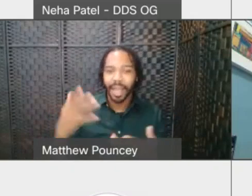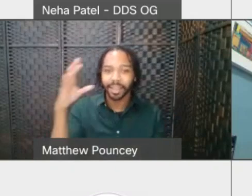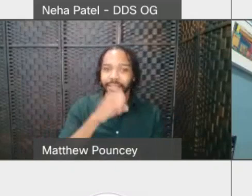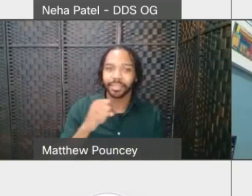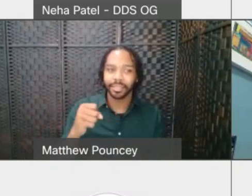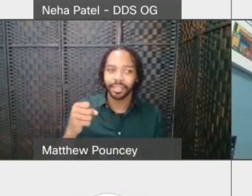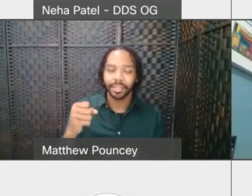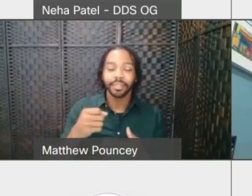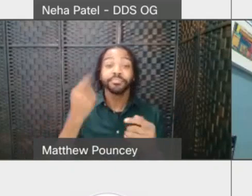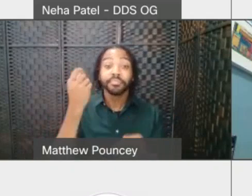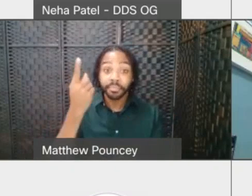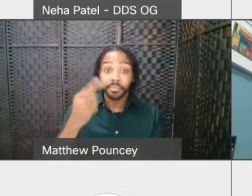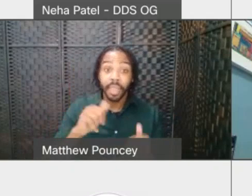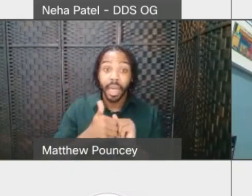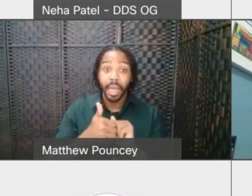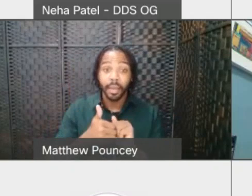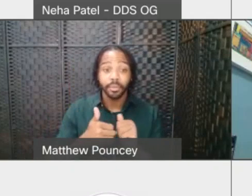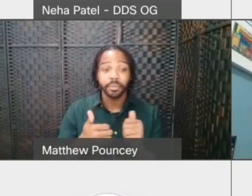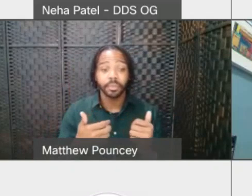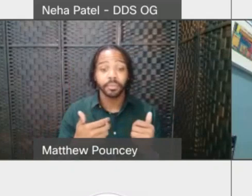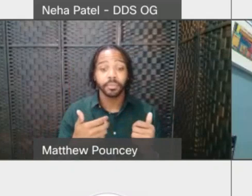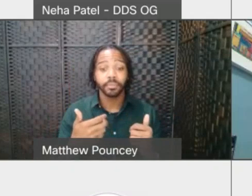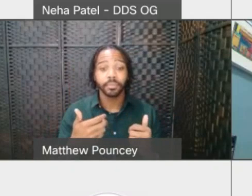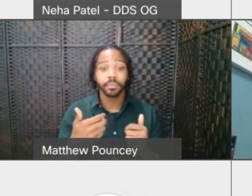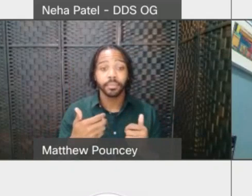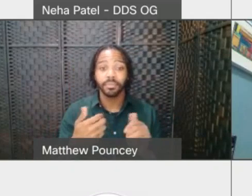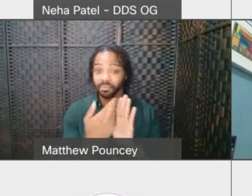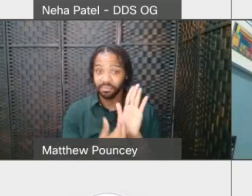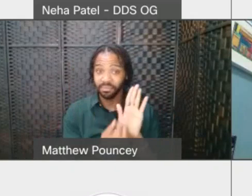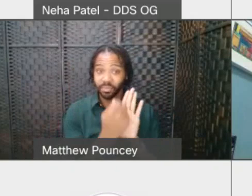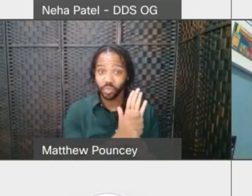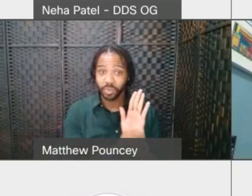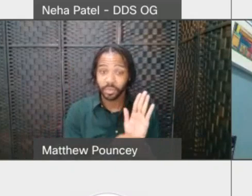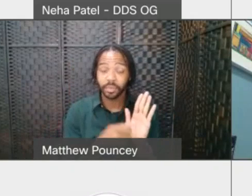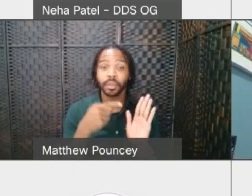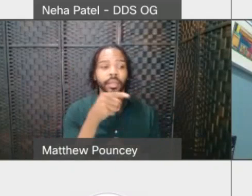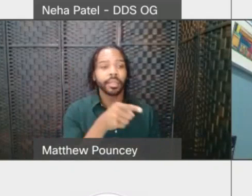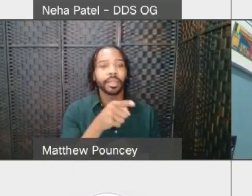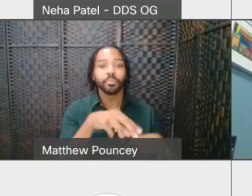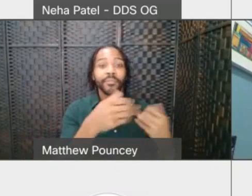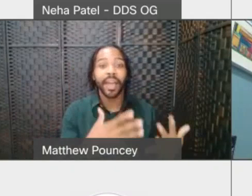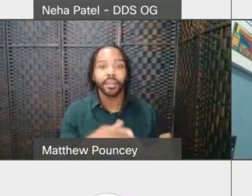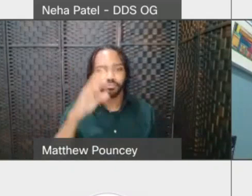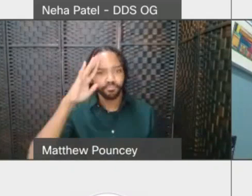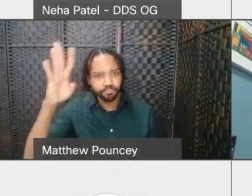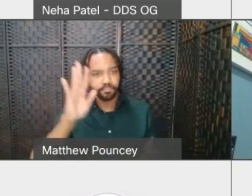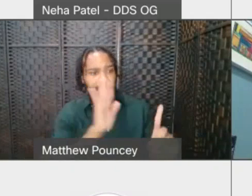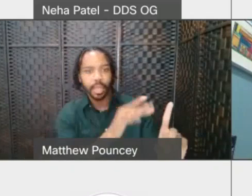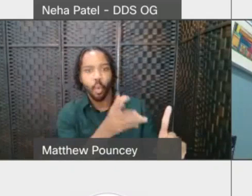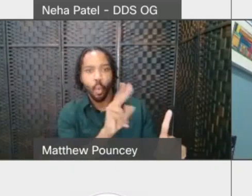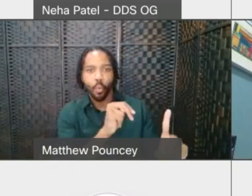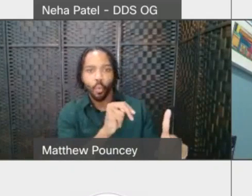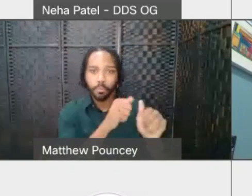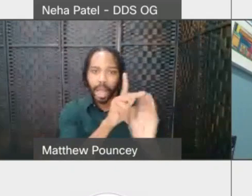provider, the way these regs are have been written is that the provider comes up with their own policies to determine whether or not you're